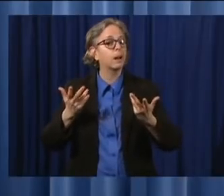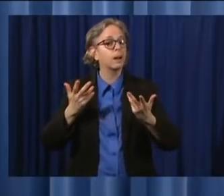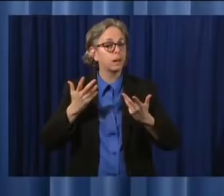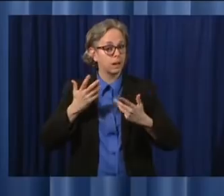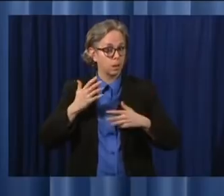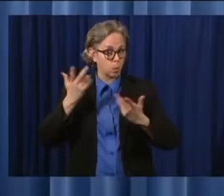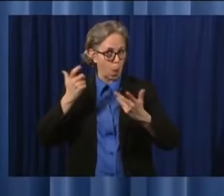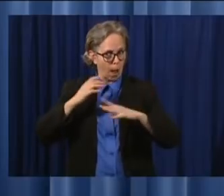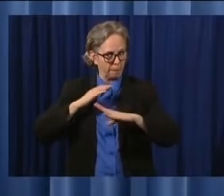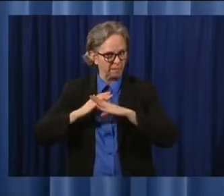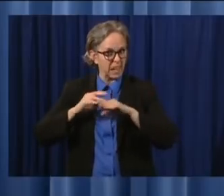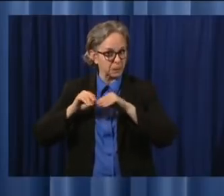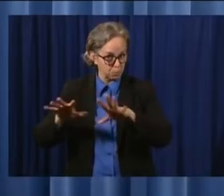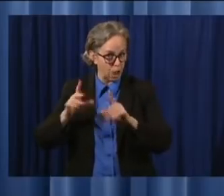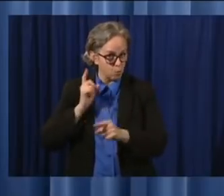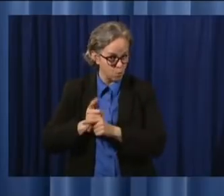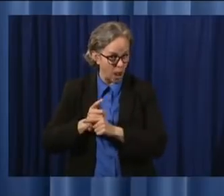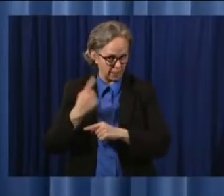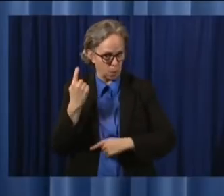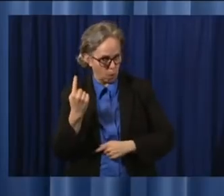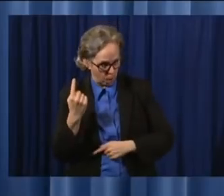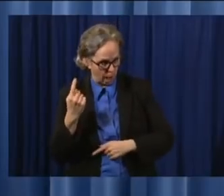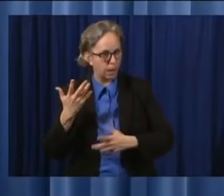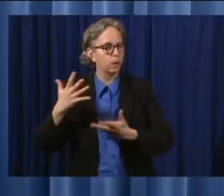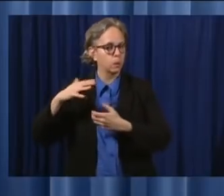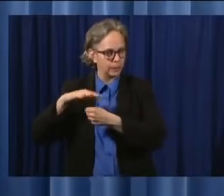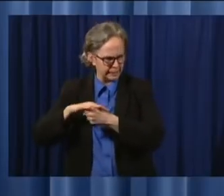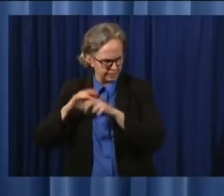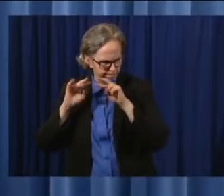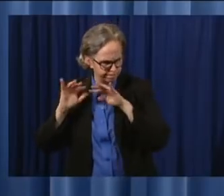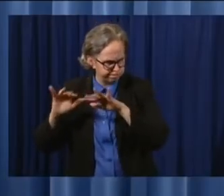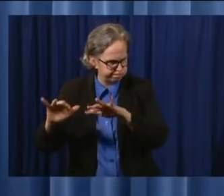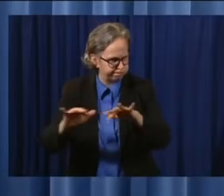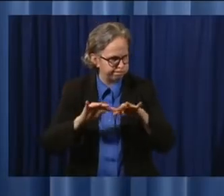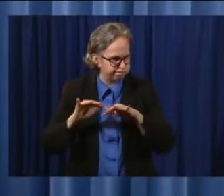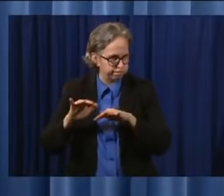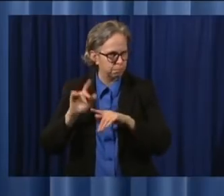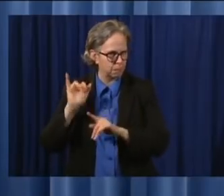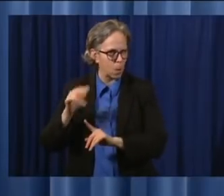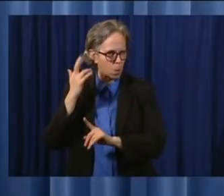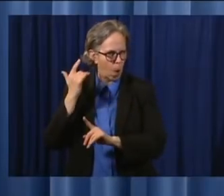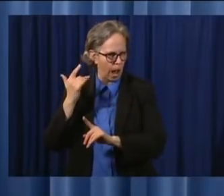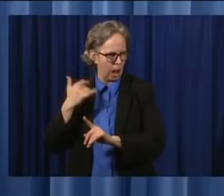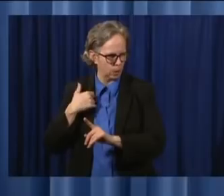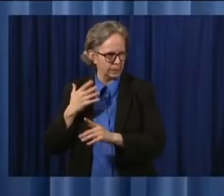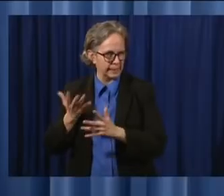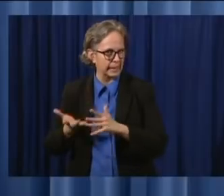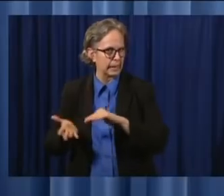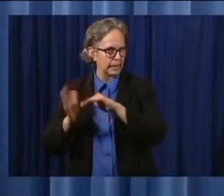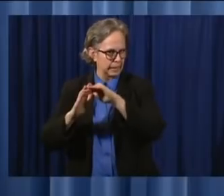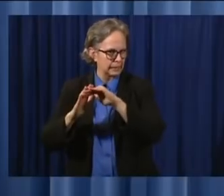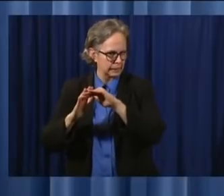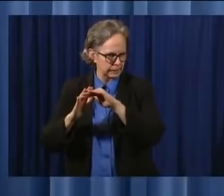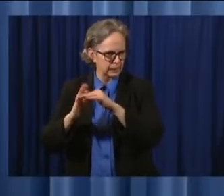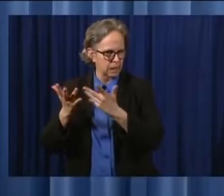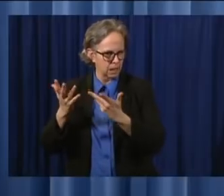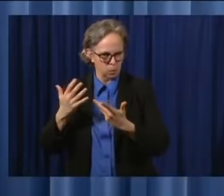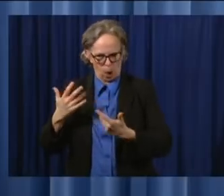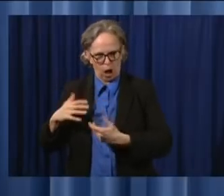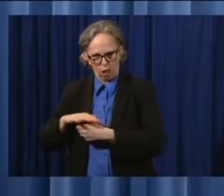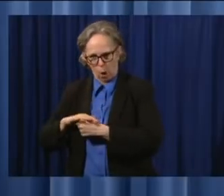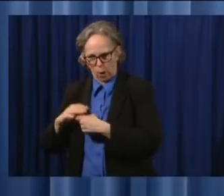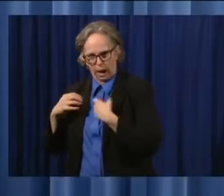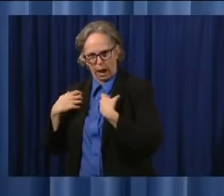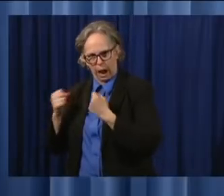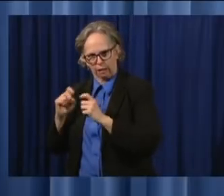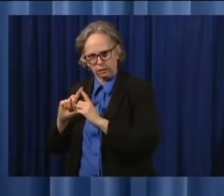spread, and so that's why we're increasing the local health workers who